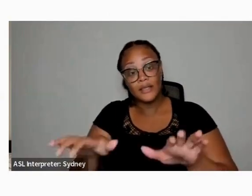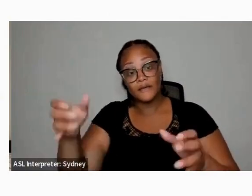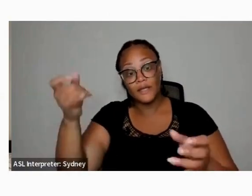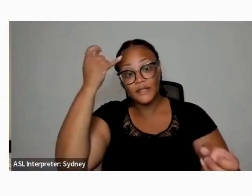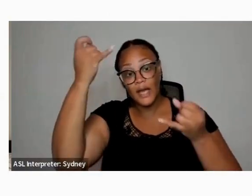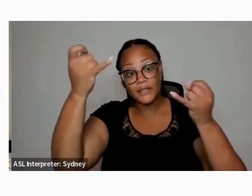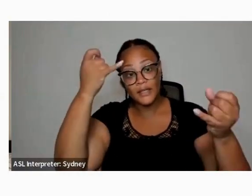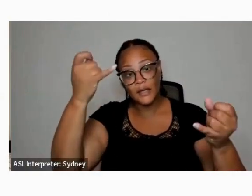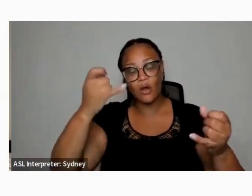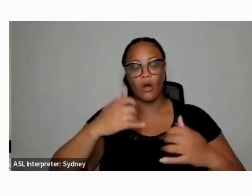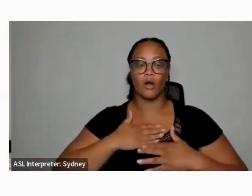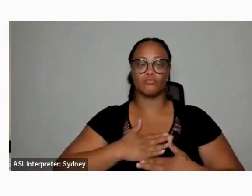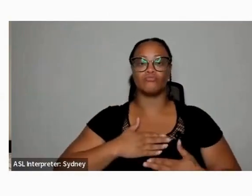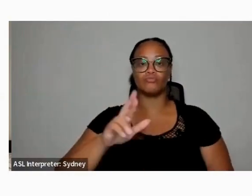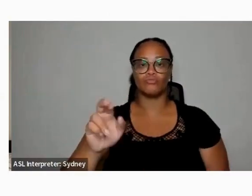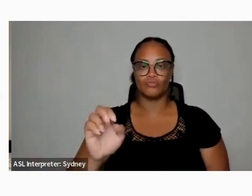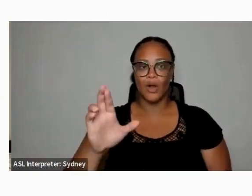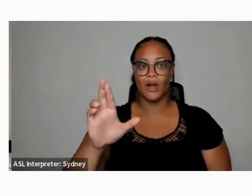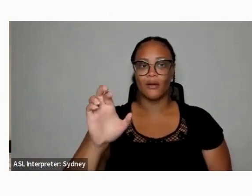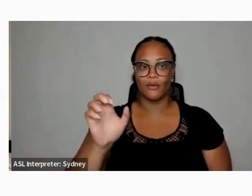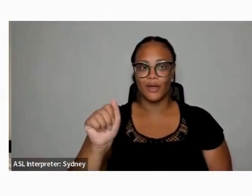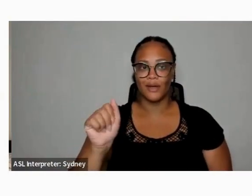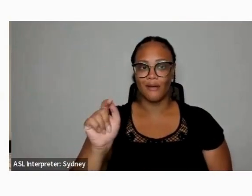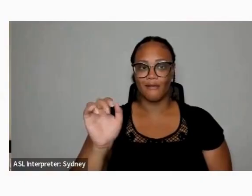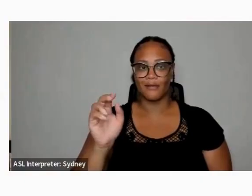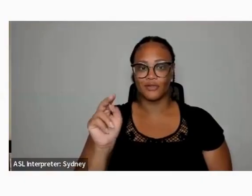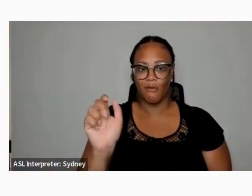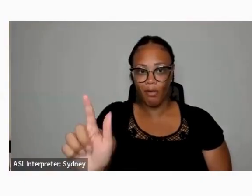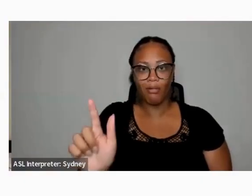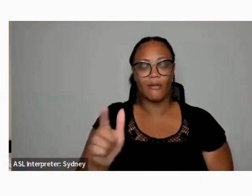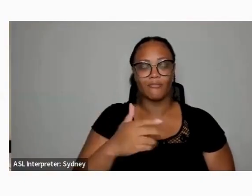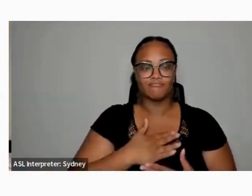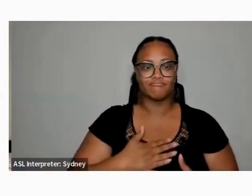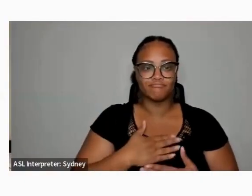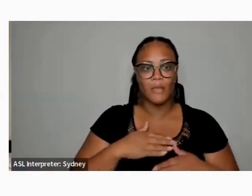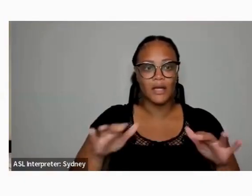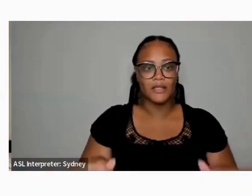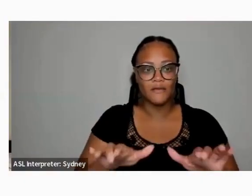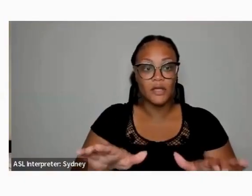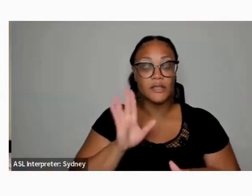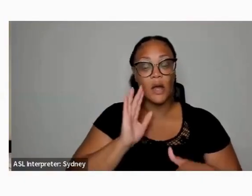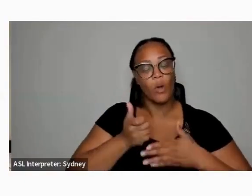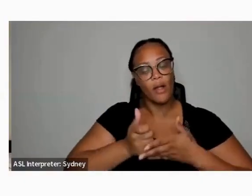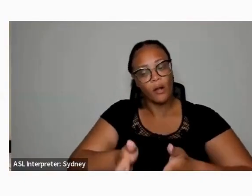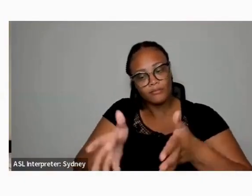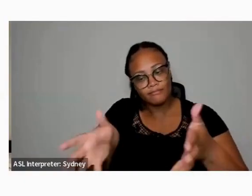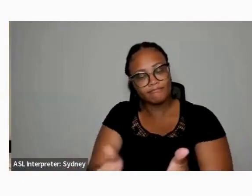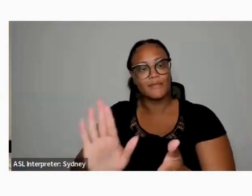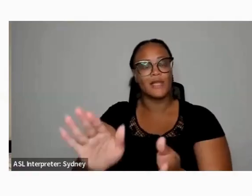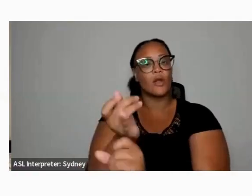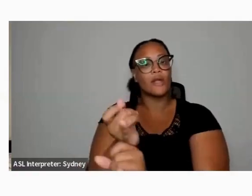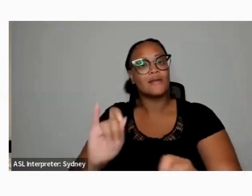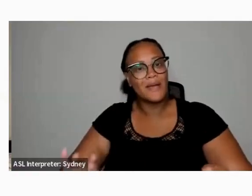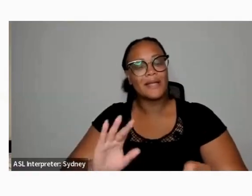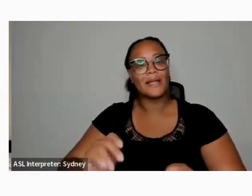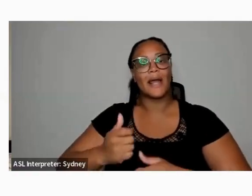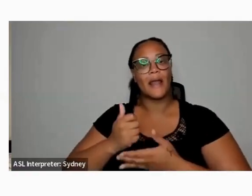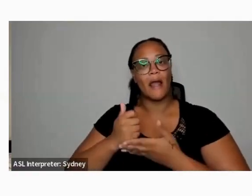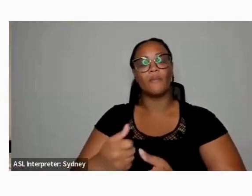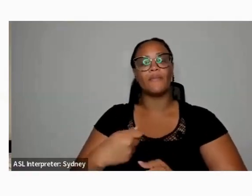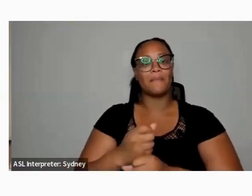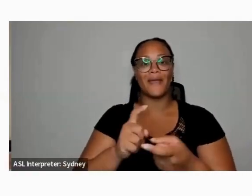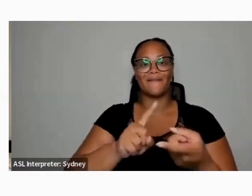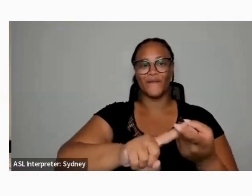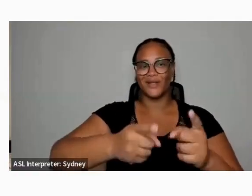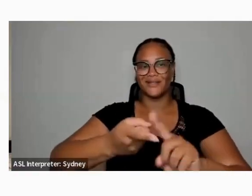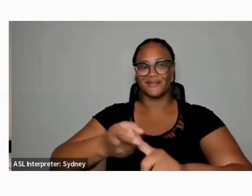activities within the community. And these really help, again, foster that independence, those friendships. So this is where we